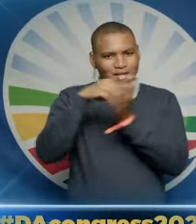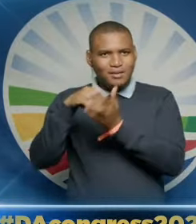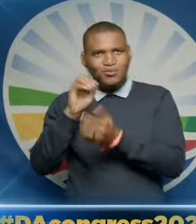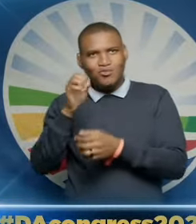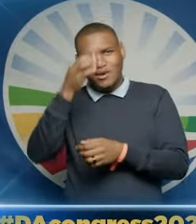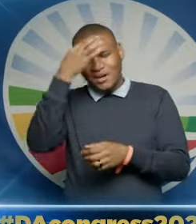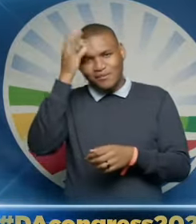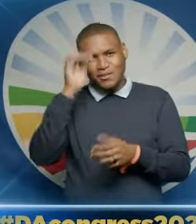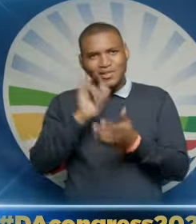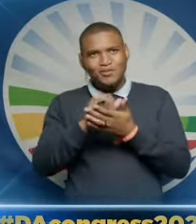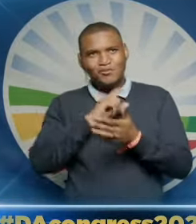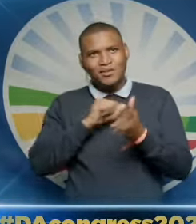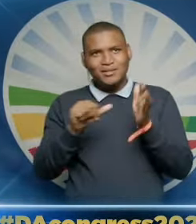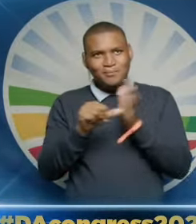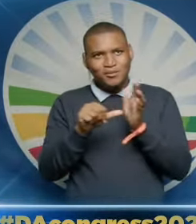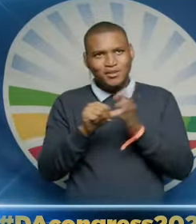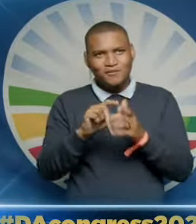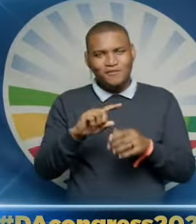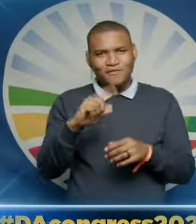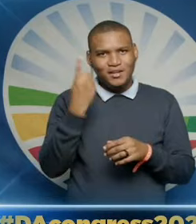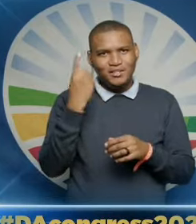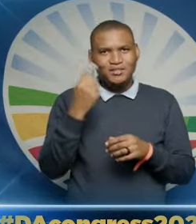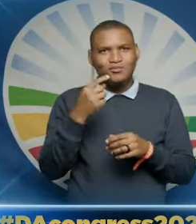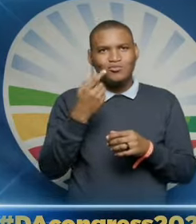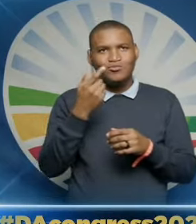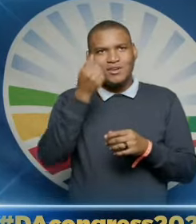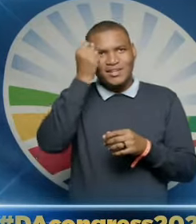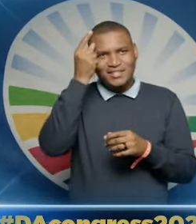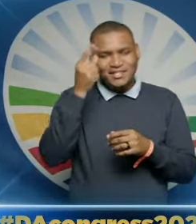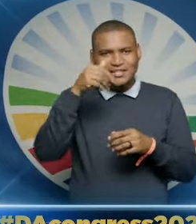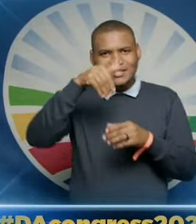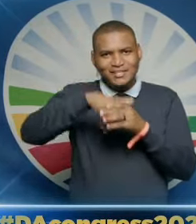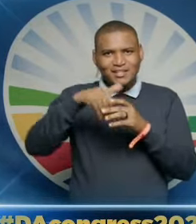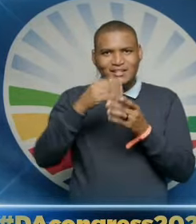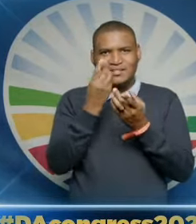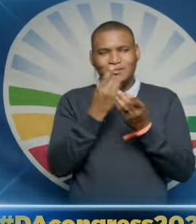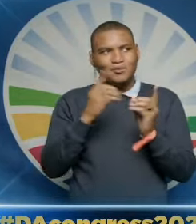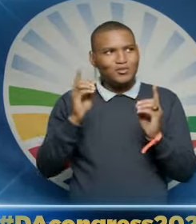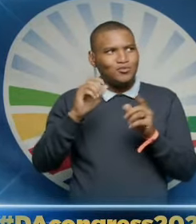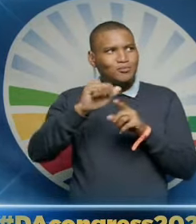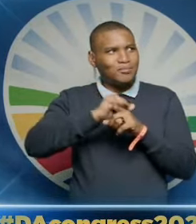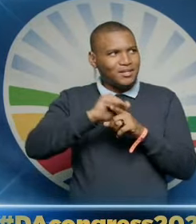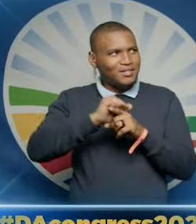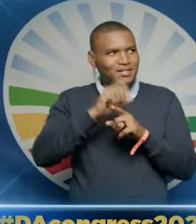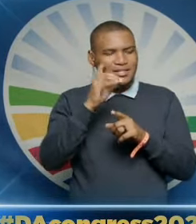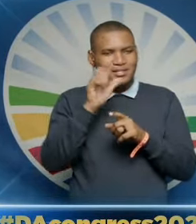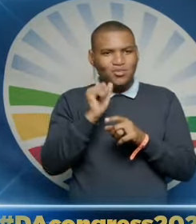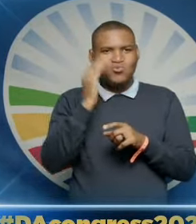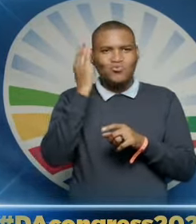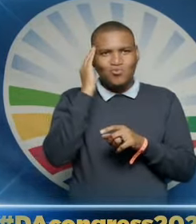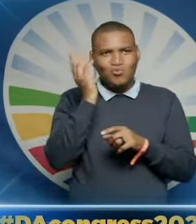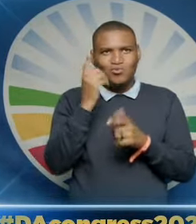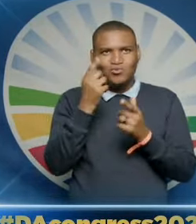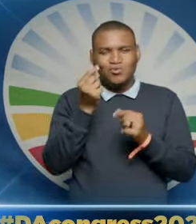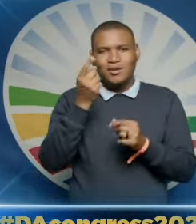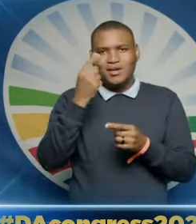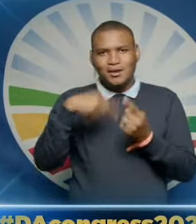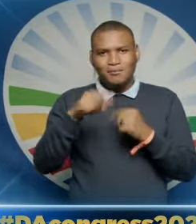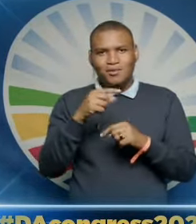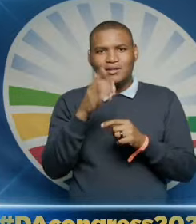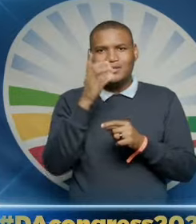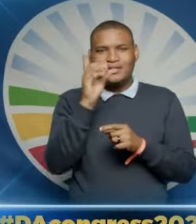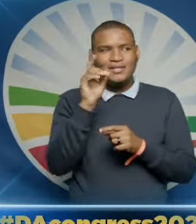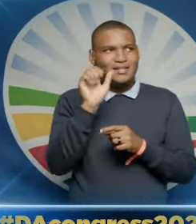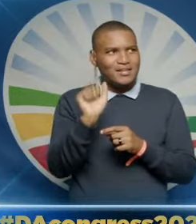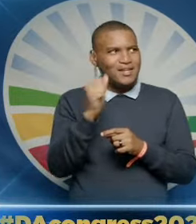it's important that you first embrace internal democracies, practice it to the T so that we know what we are voting for. And the Democratic